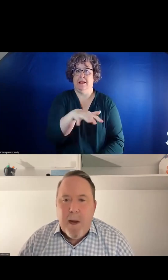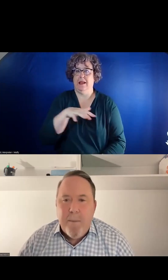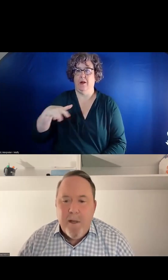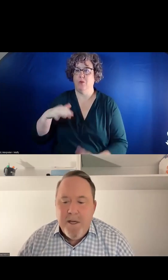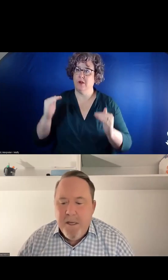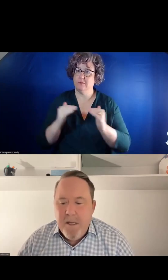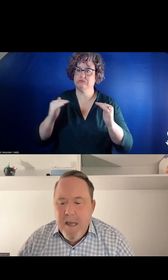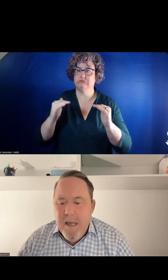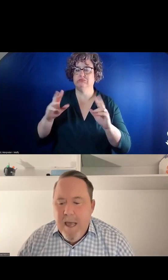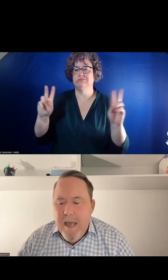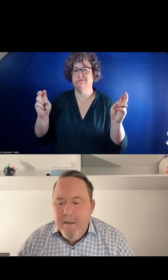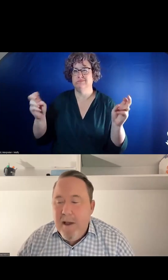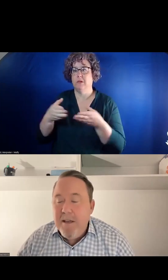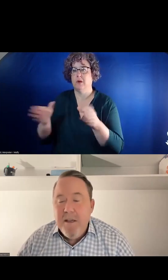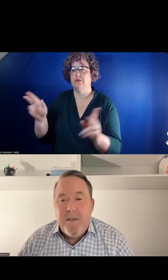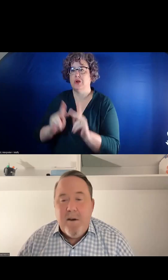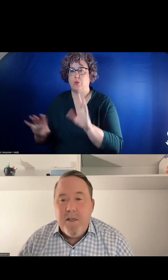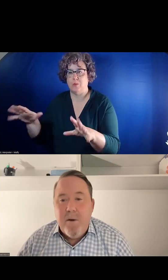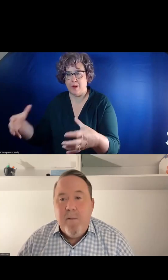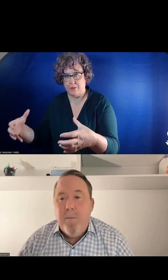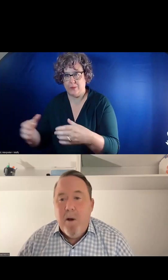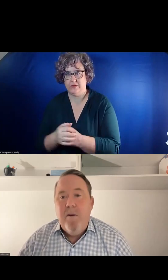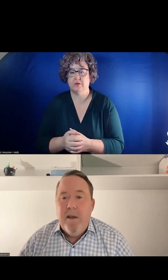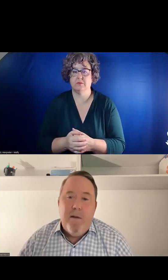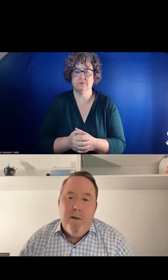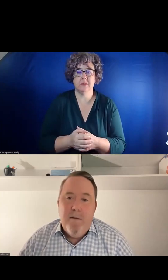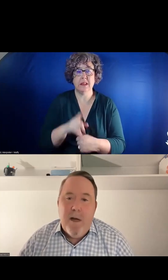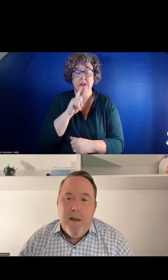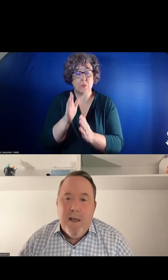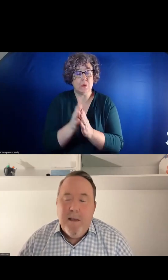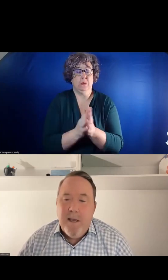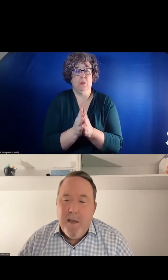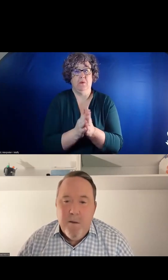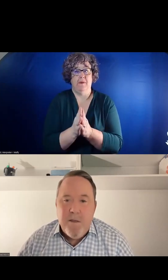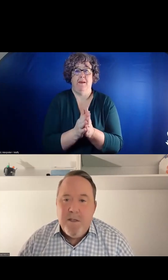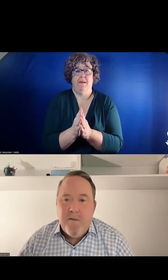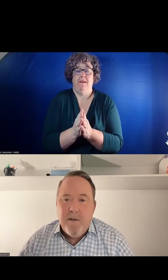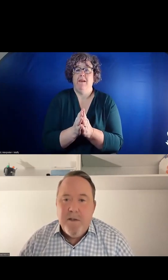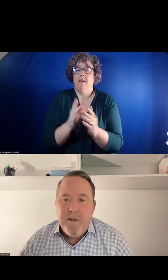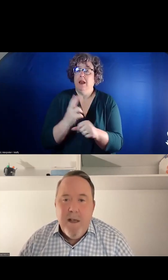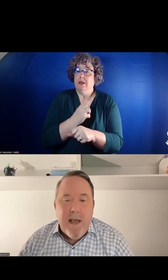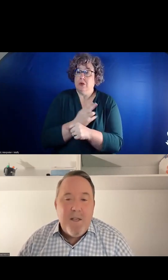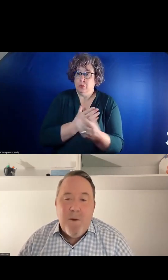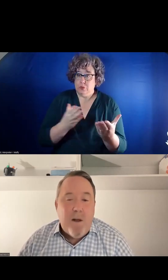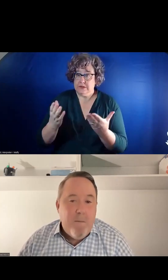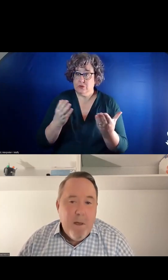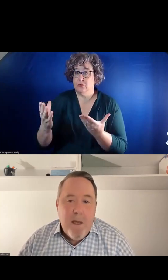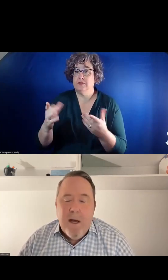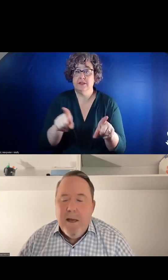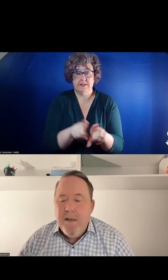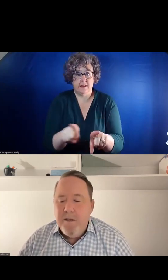general population. And the fact is they're extremely motivated and they can use these services as